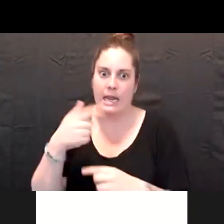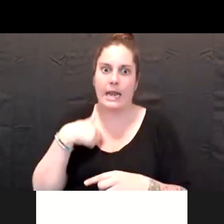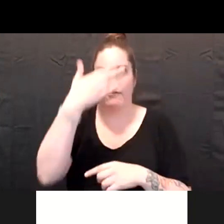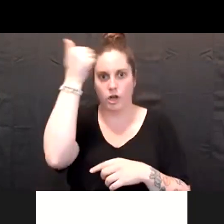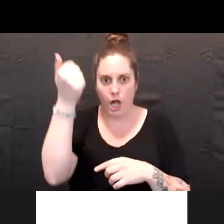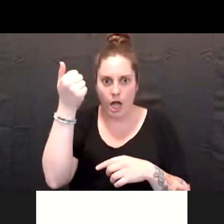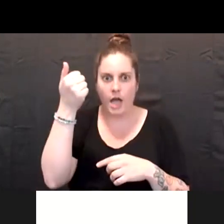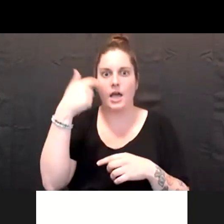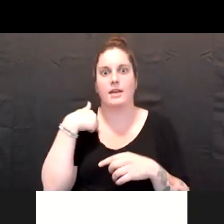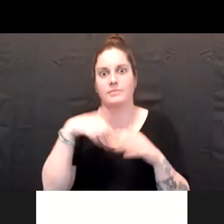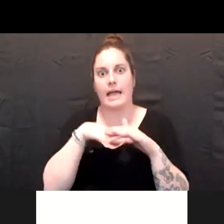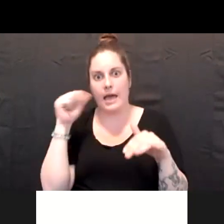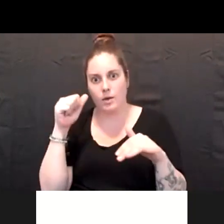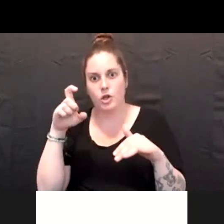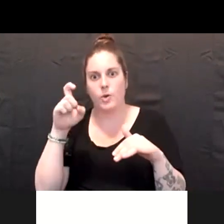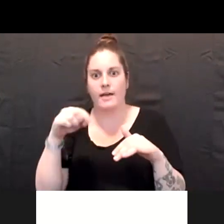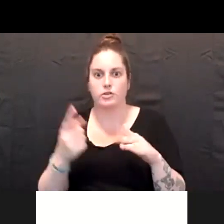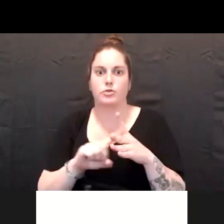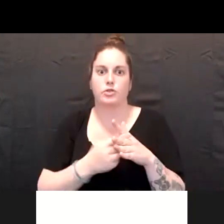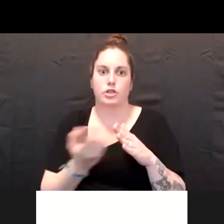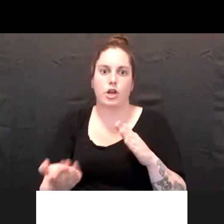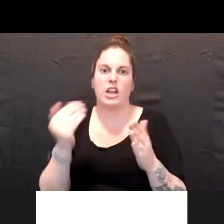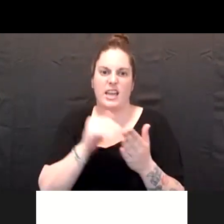go back in. All right, I think I got it now.